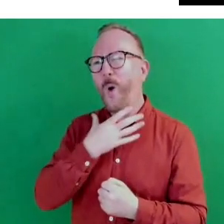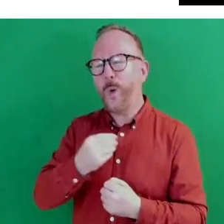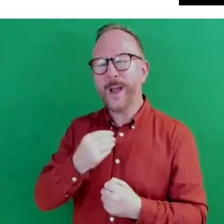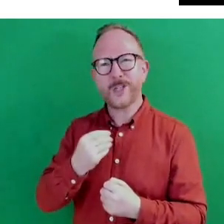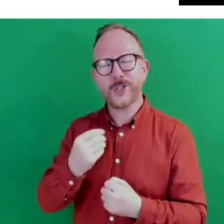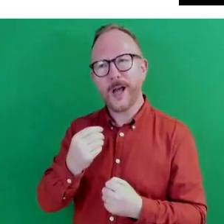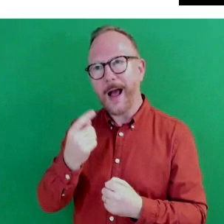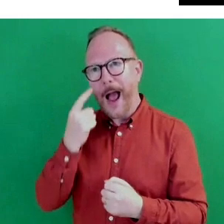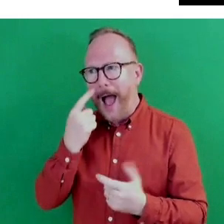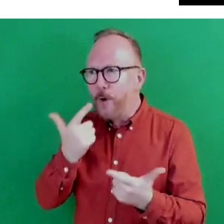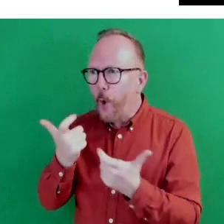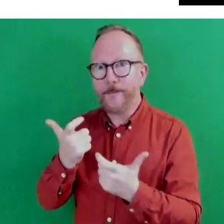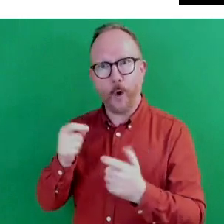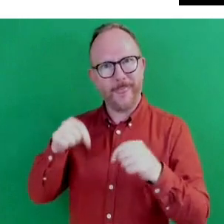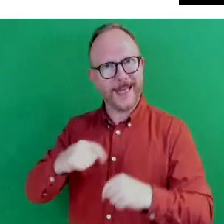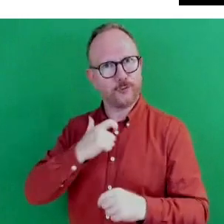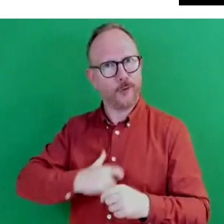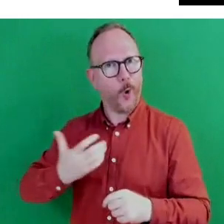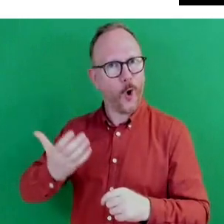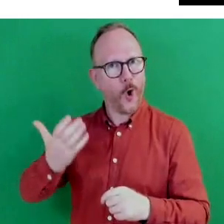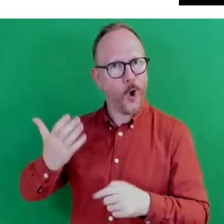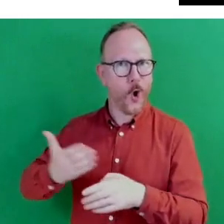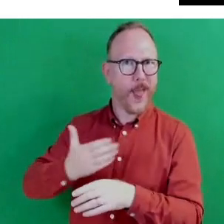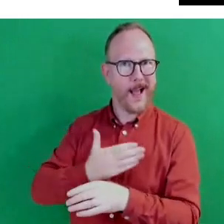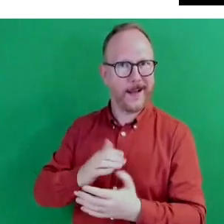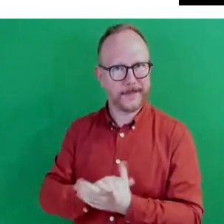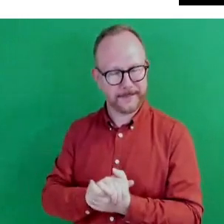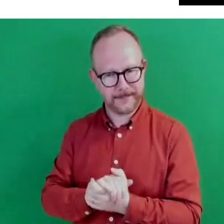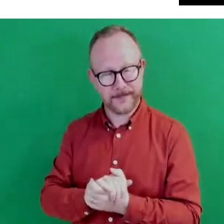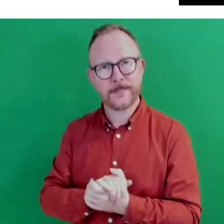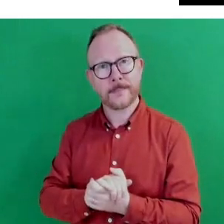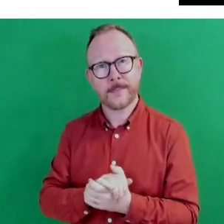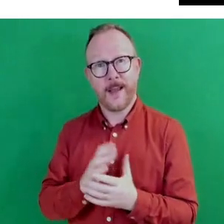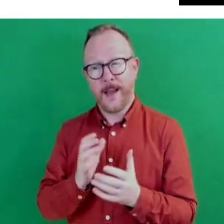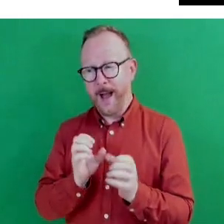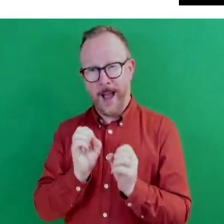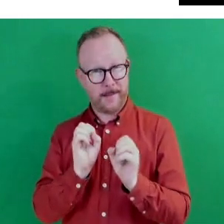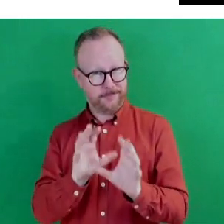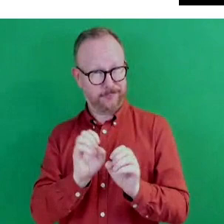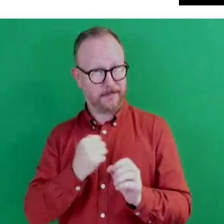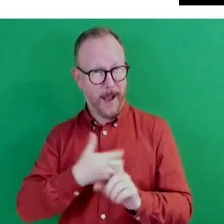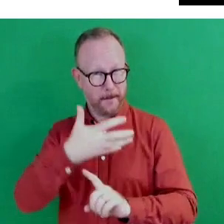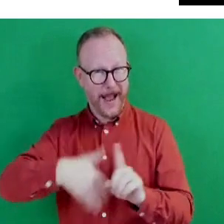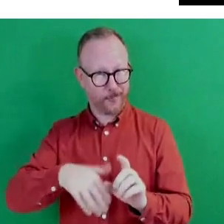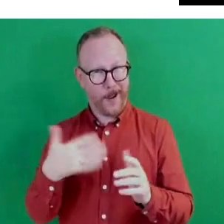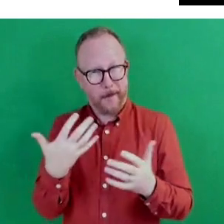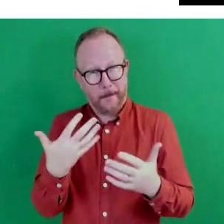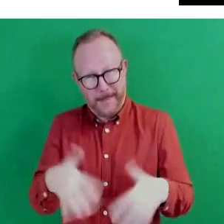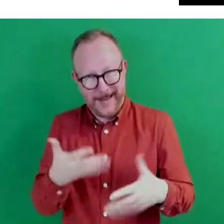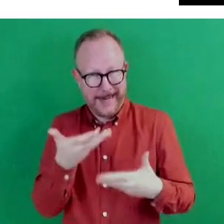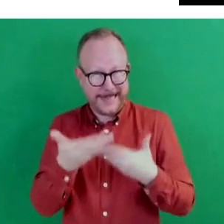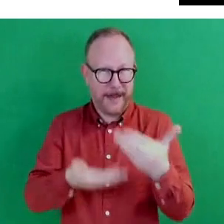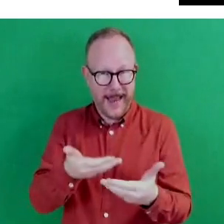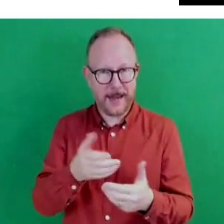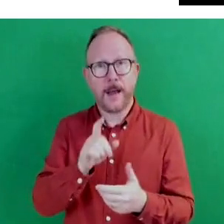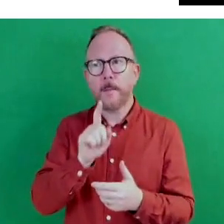sooner. So obviously I've spoken about how my background is in terms of coming into this role. But I guess through the